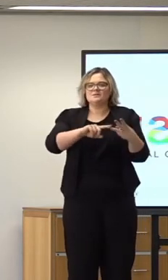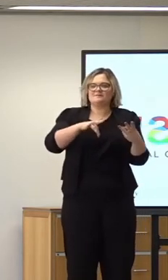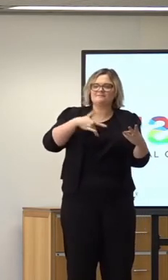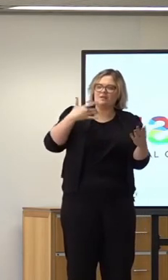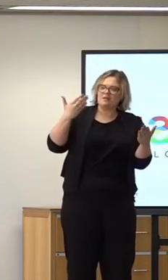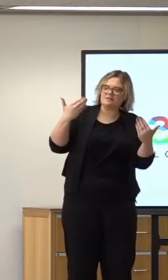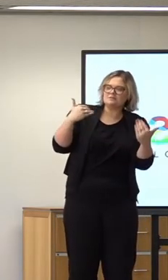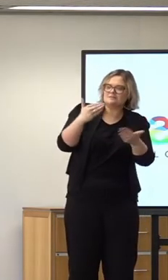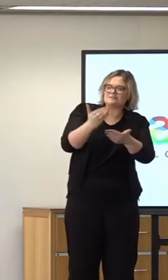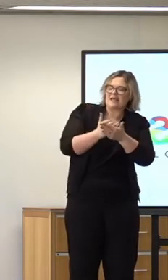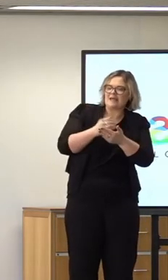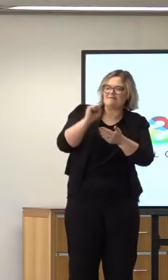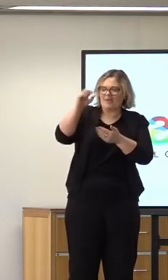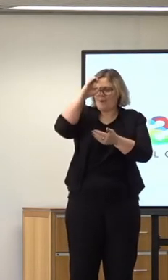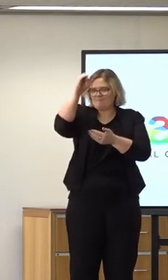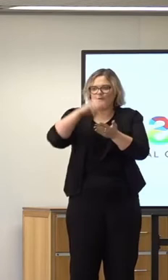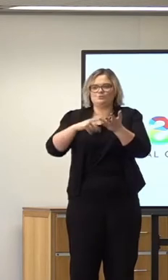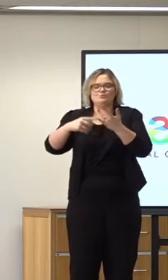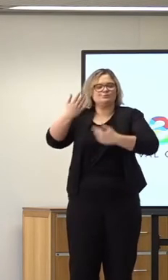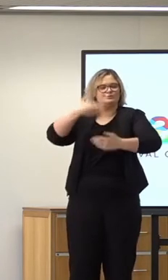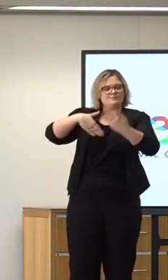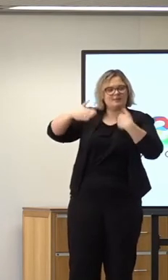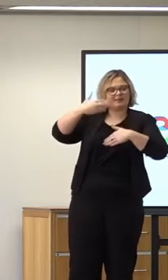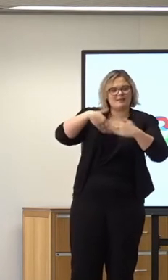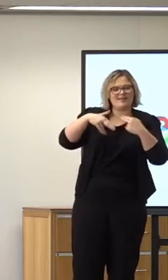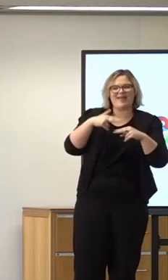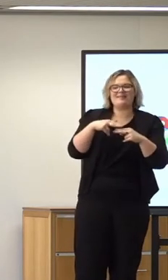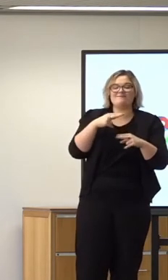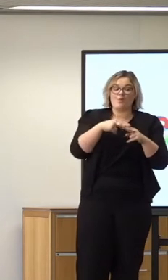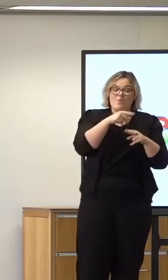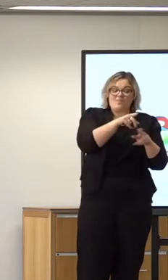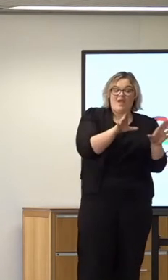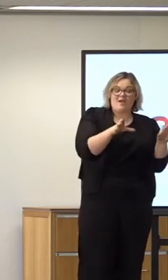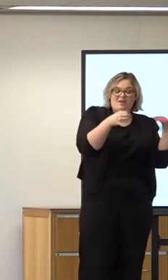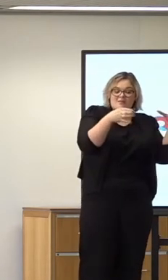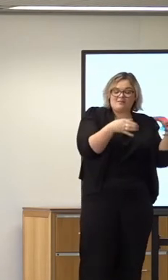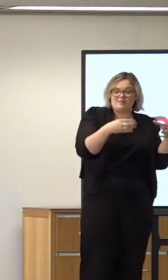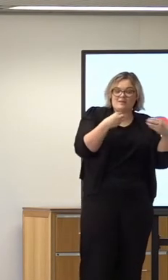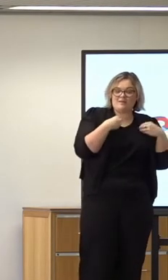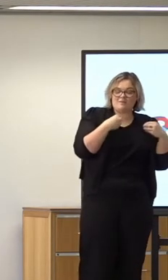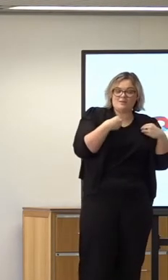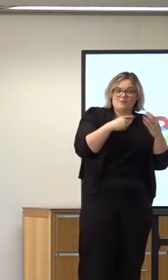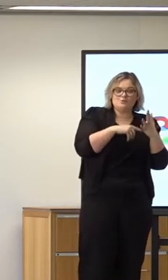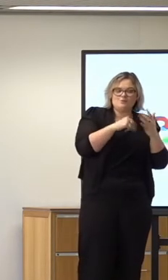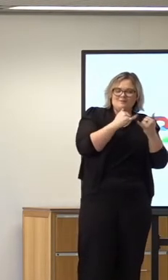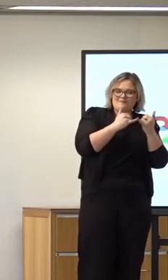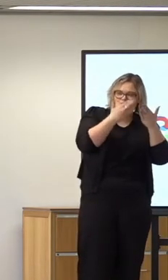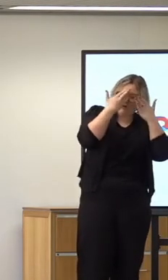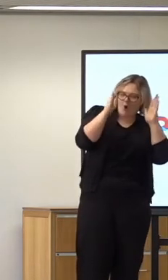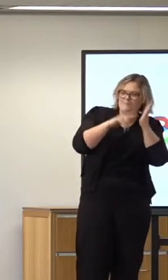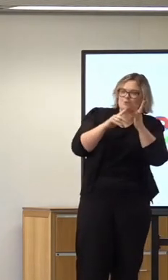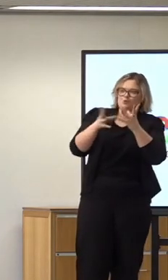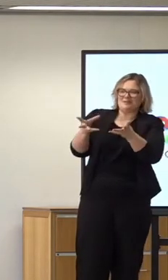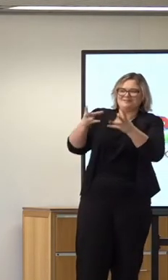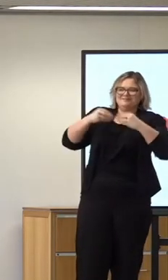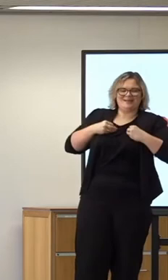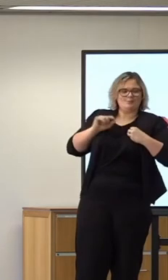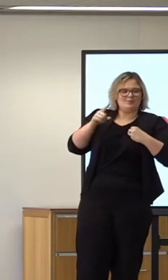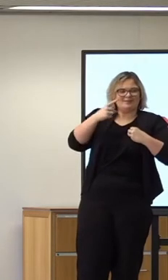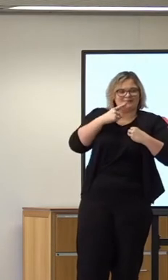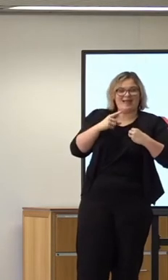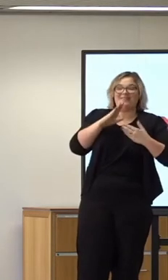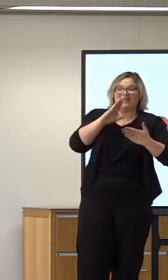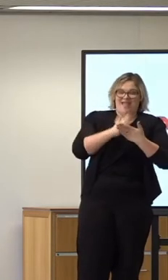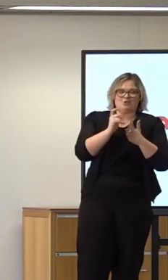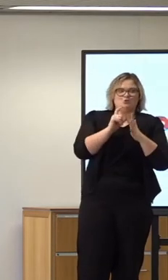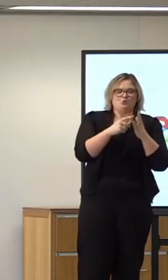and voice an opinion, and then for that institution to be open to receiving that and acting on